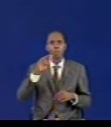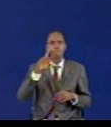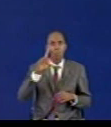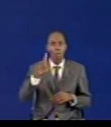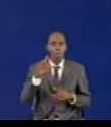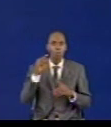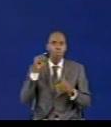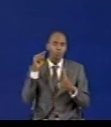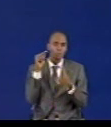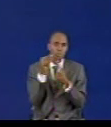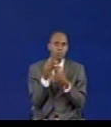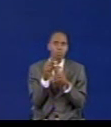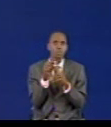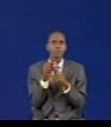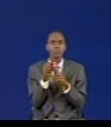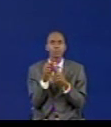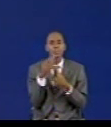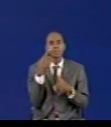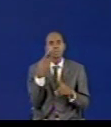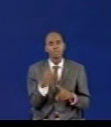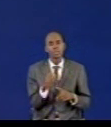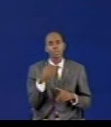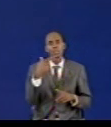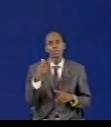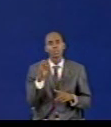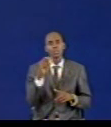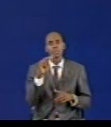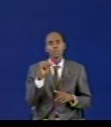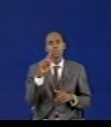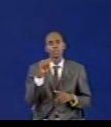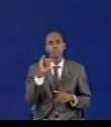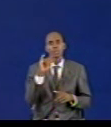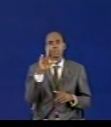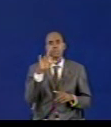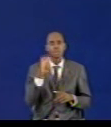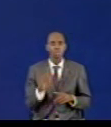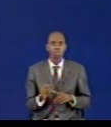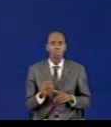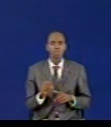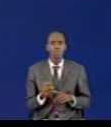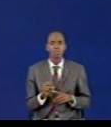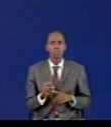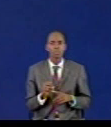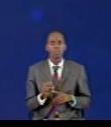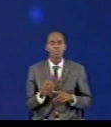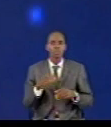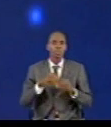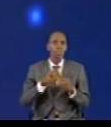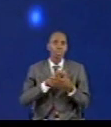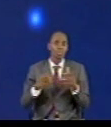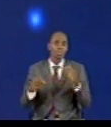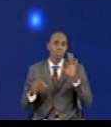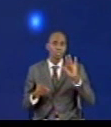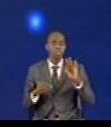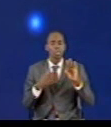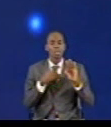towards the Gentiles. Verse 9. And when